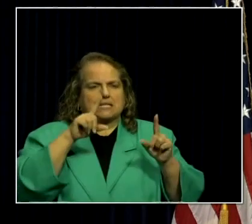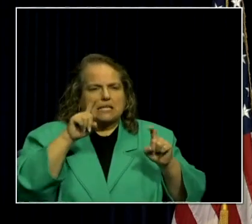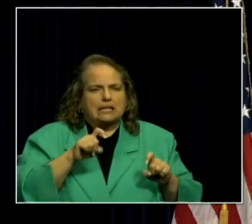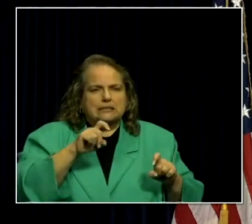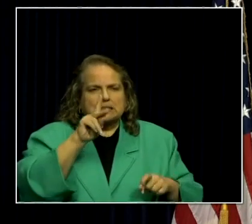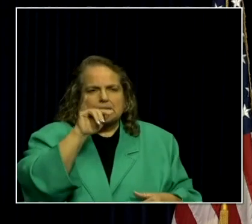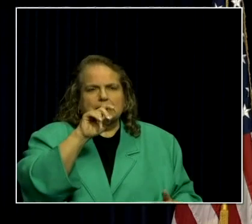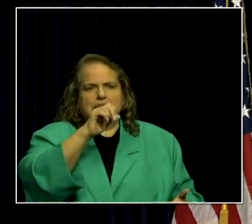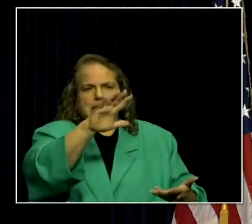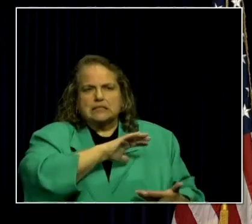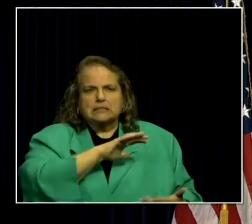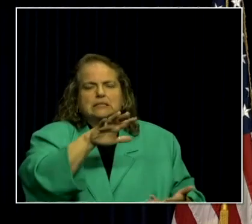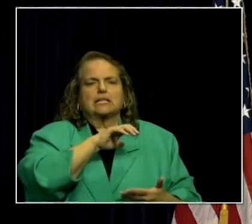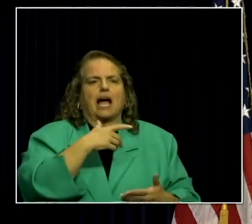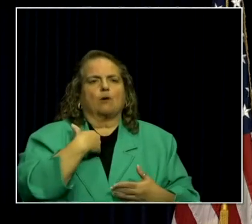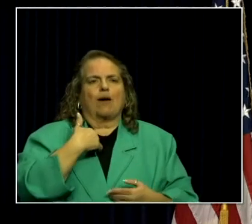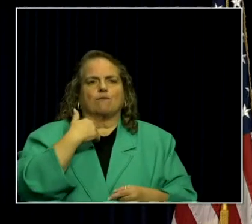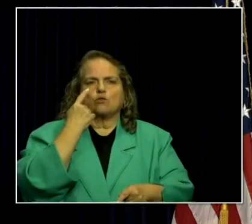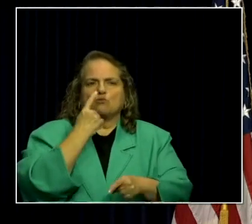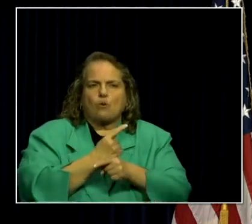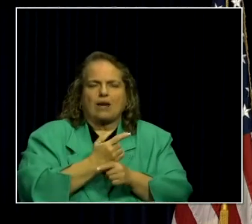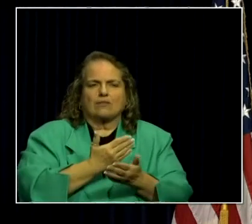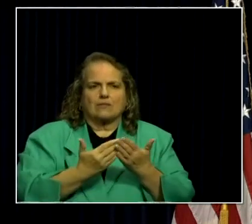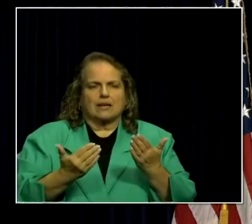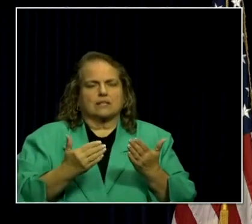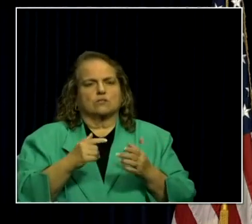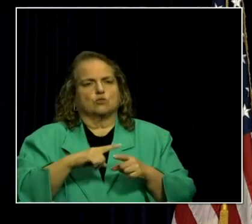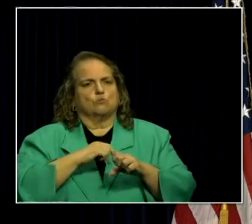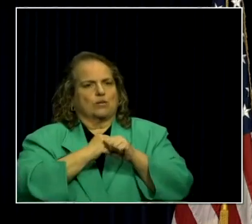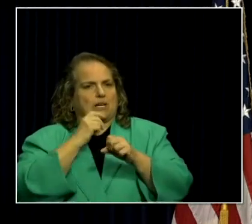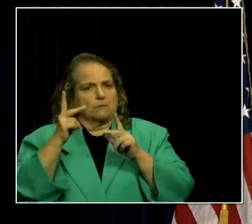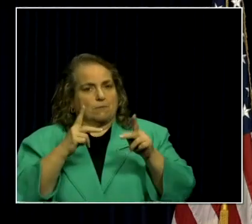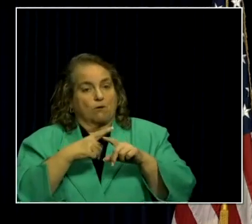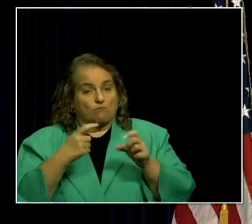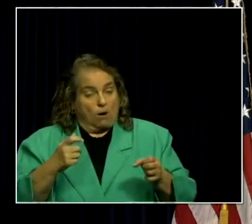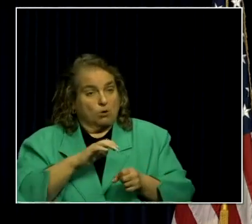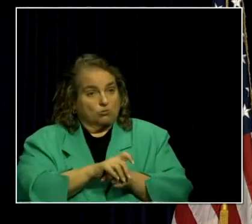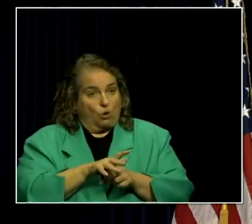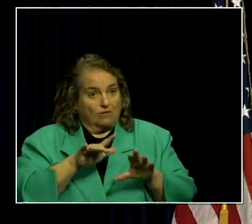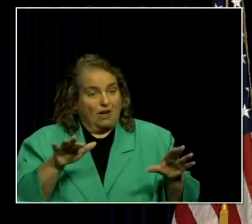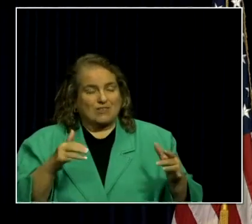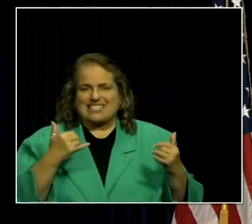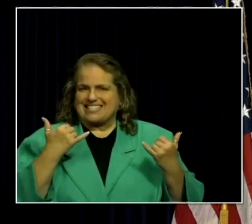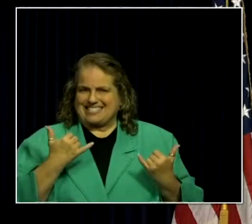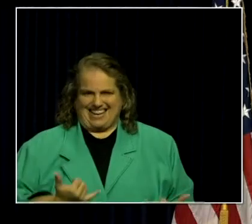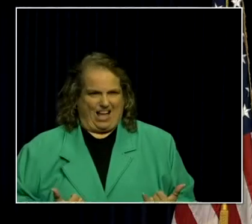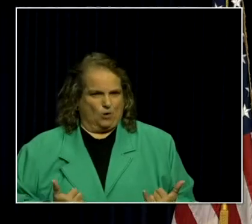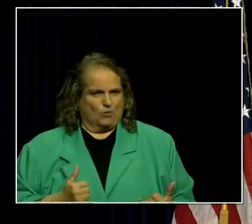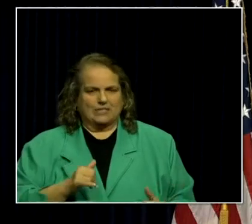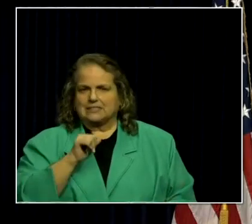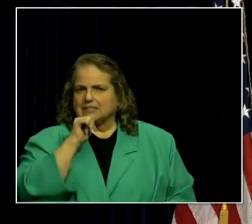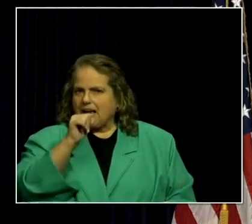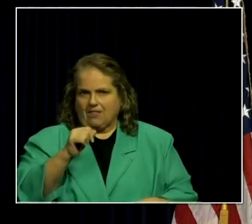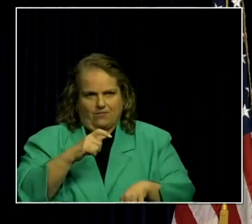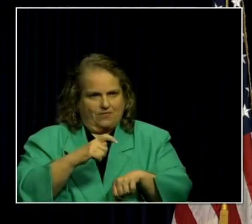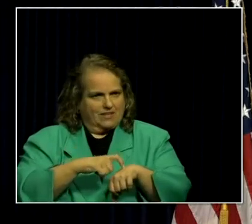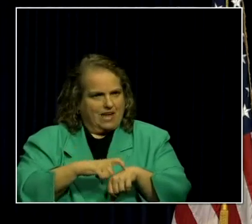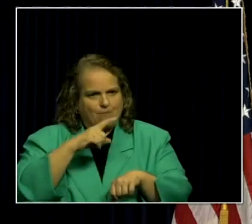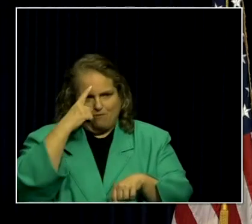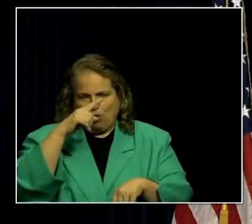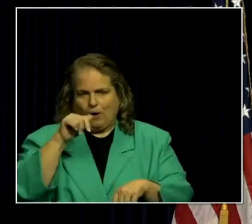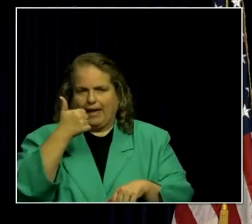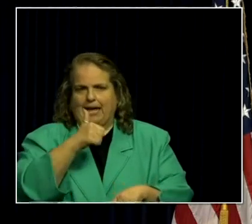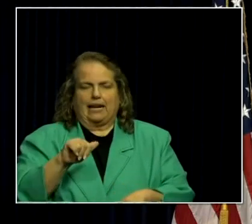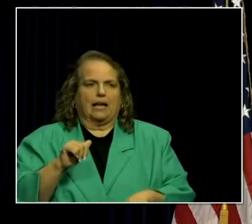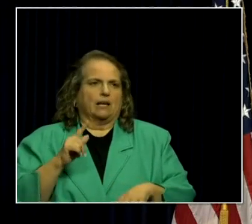can, and that we have the right steps in place to protect people from the coronavirus. Now is not the time for any traditional battles that